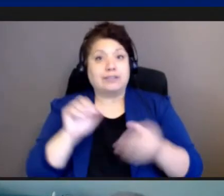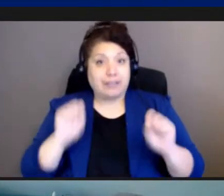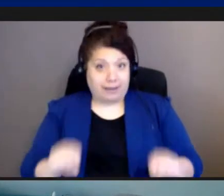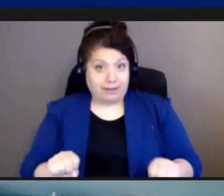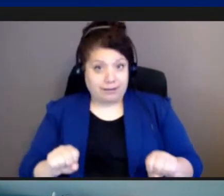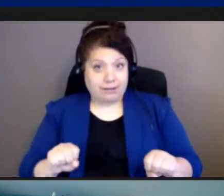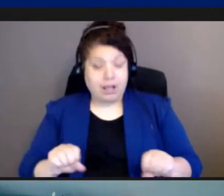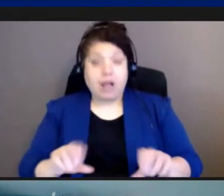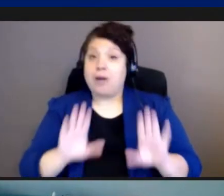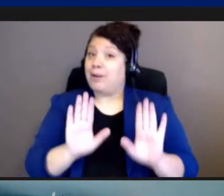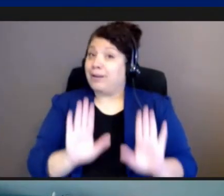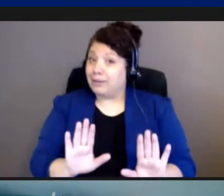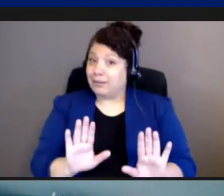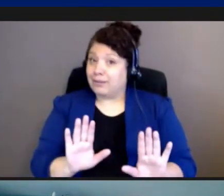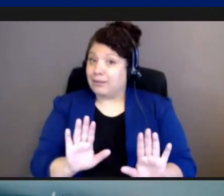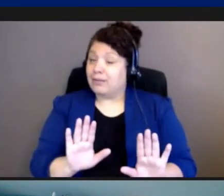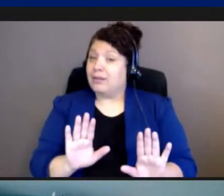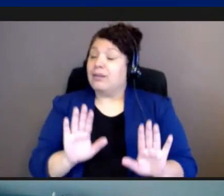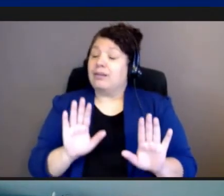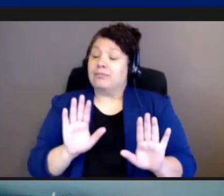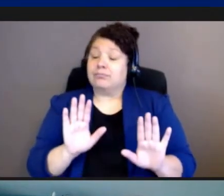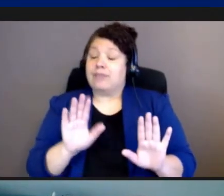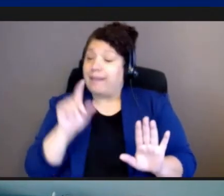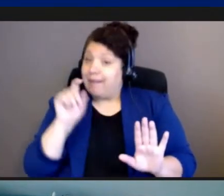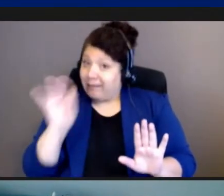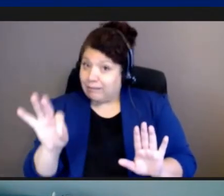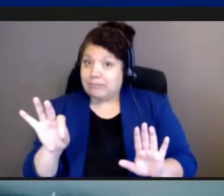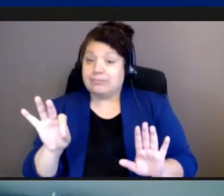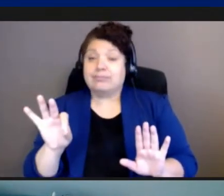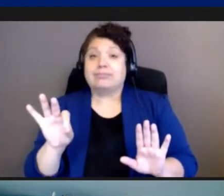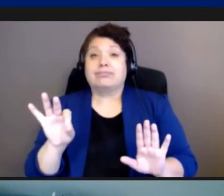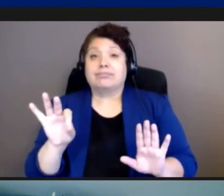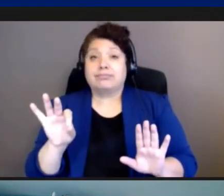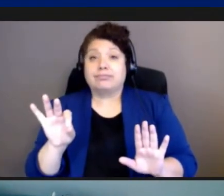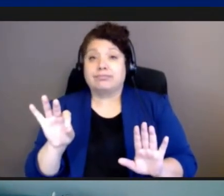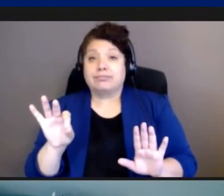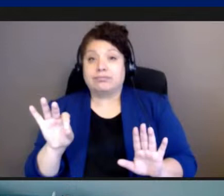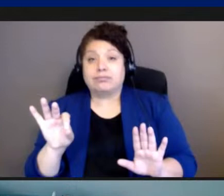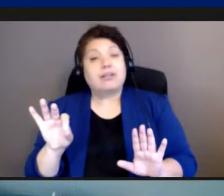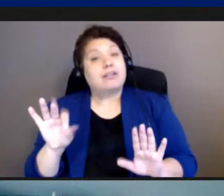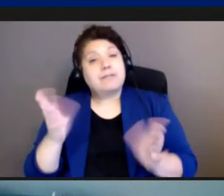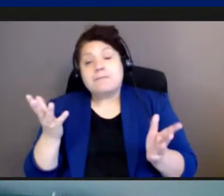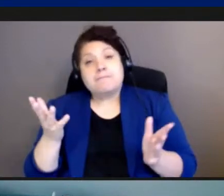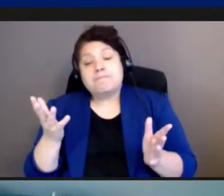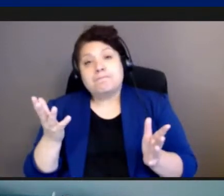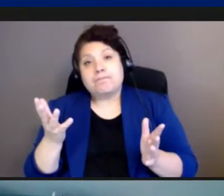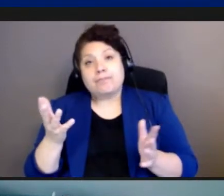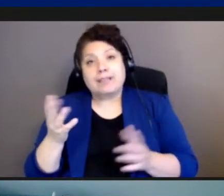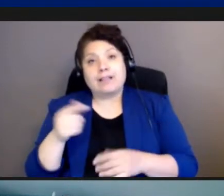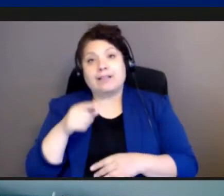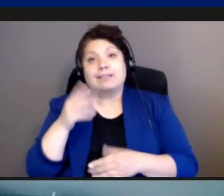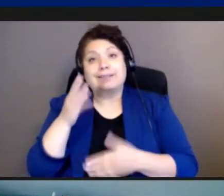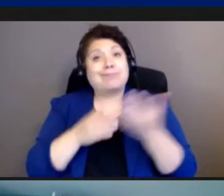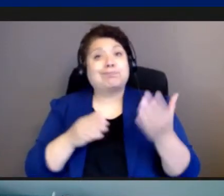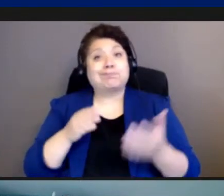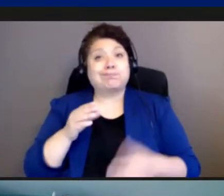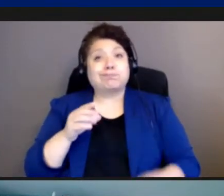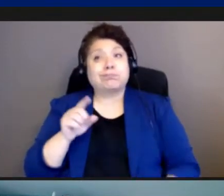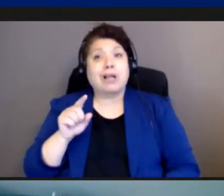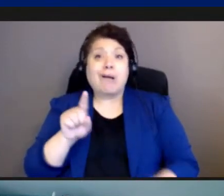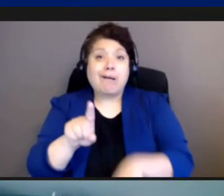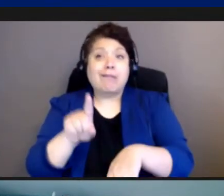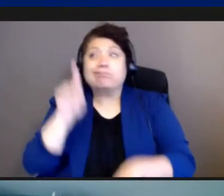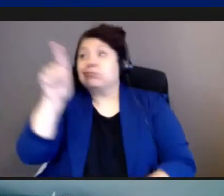and I alluded to it earlier, that if we do things like we've seen in some other long